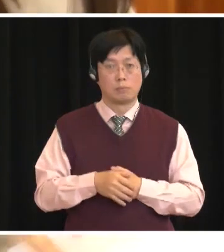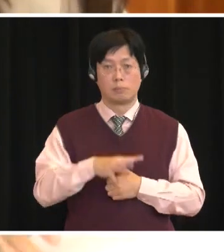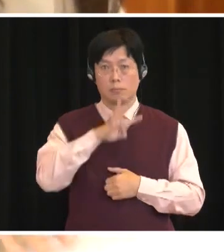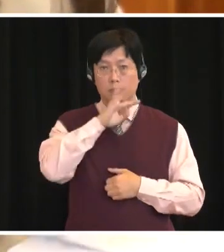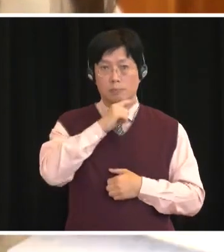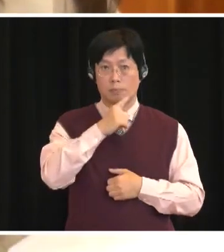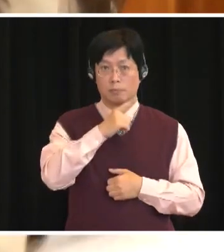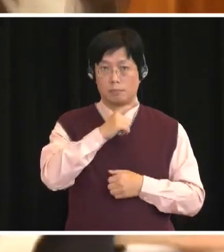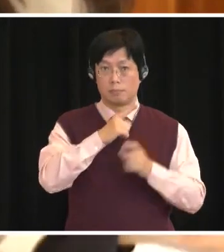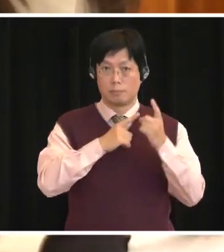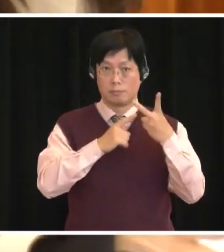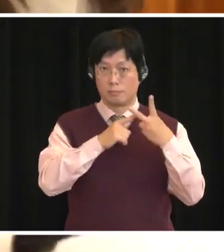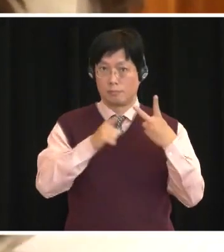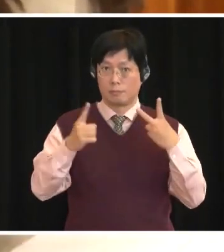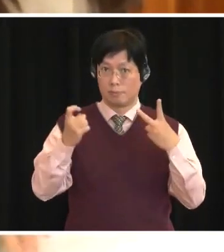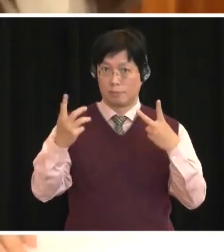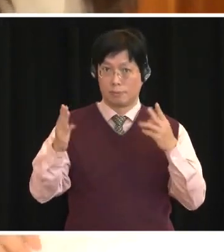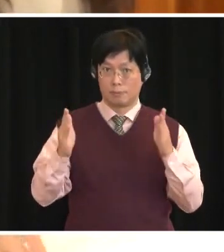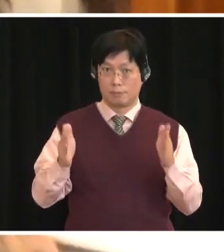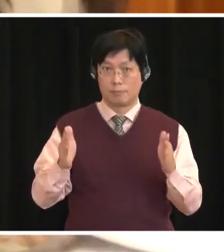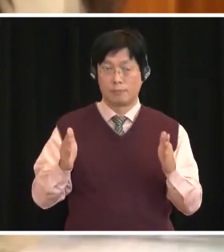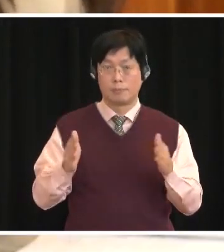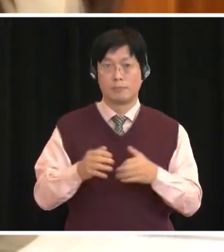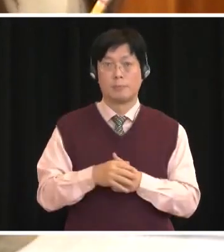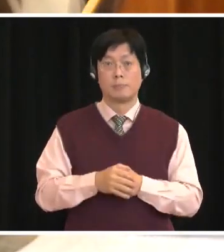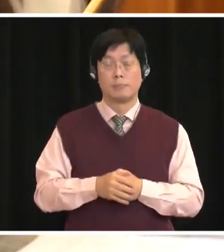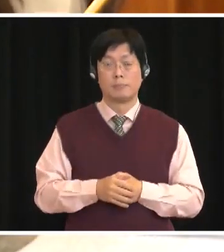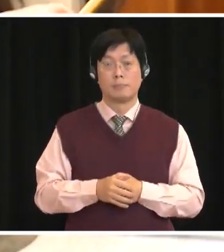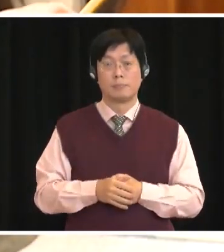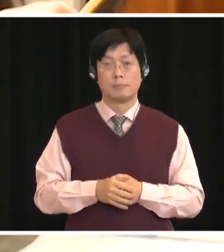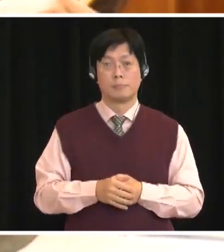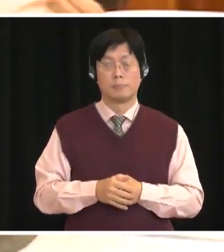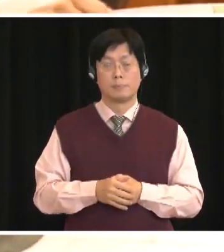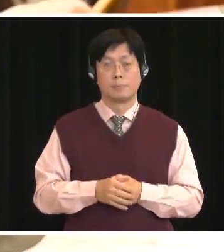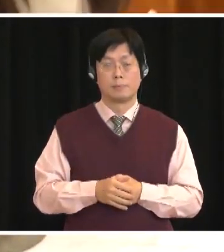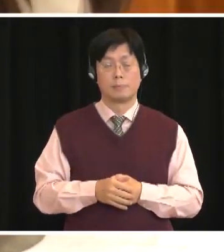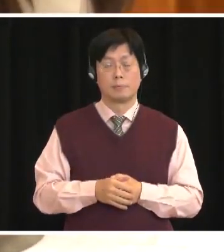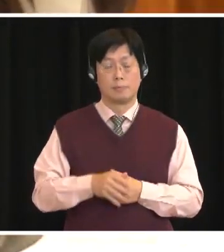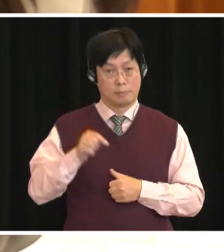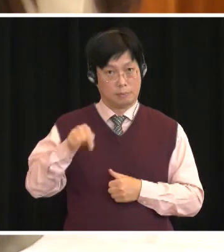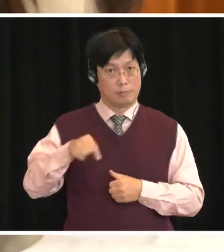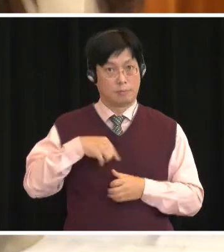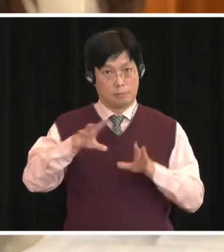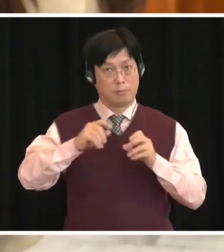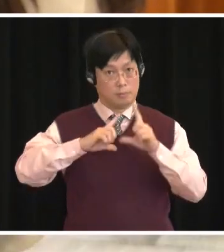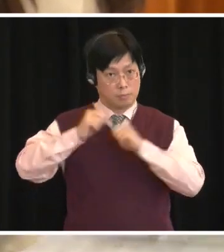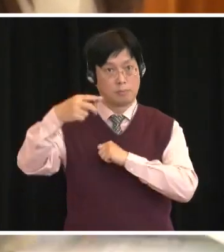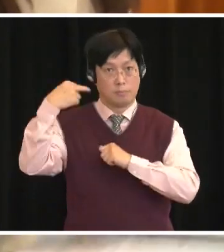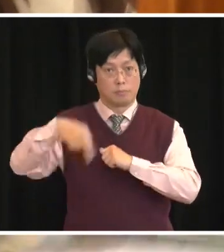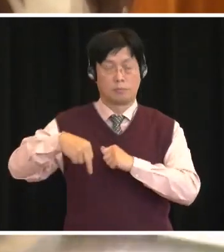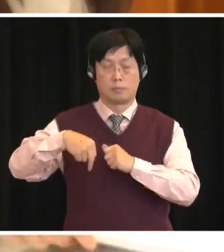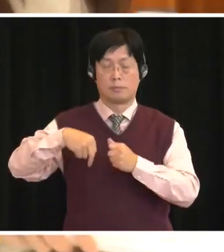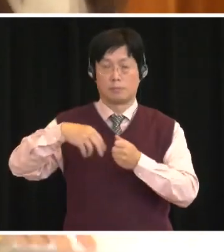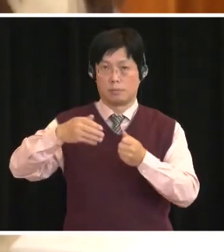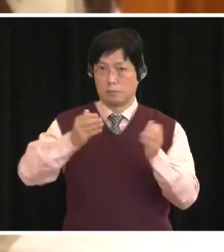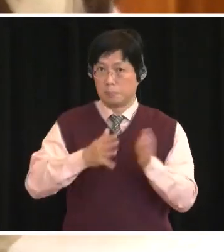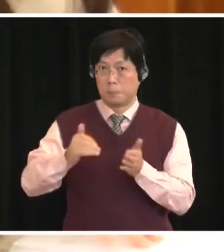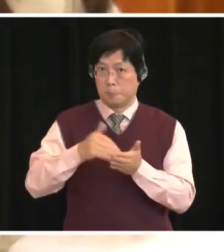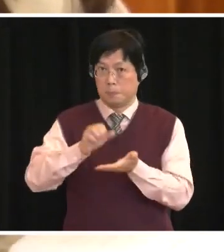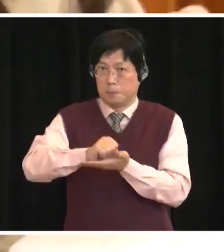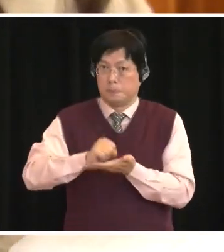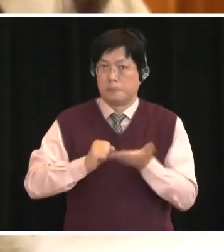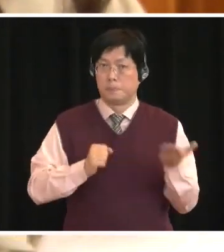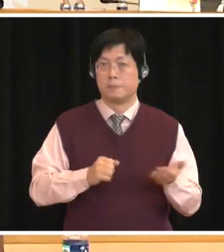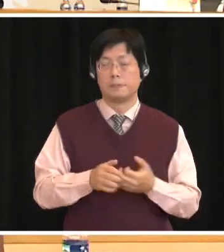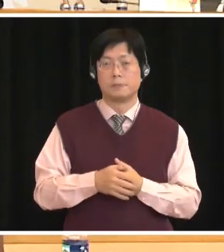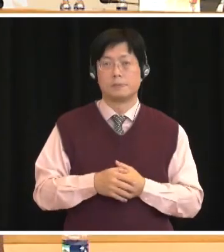is data for children under 12 years old. If you need data for children between 12 to